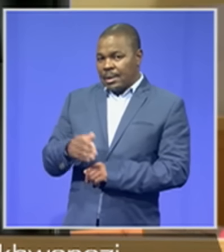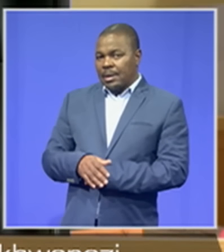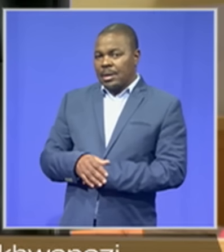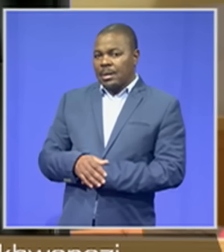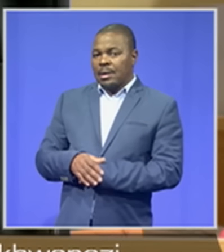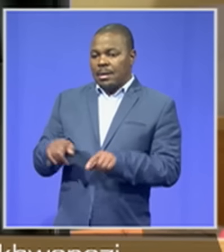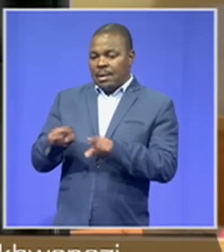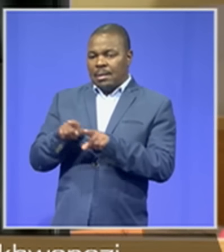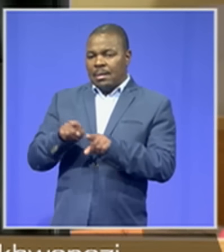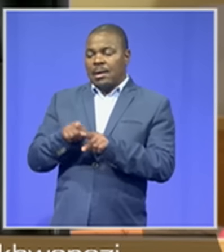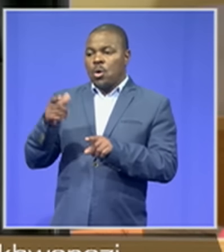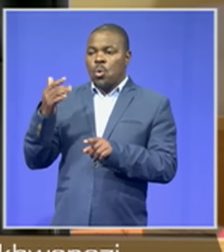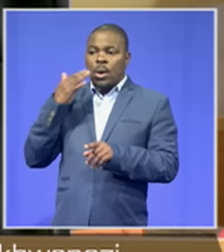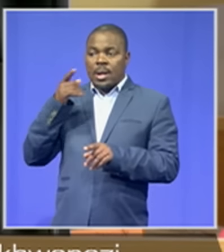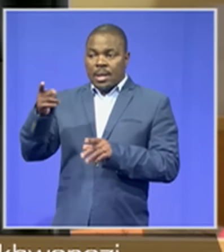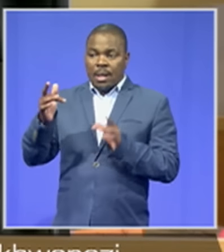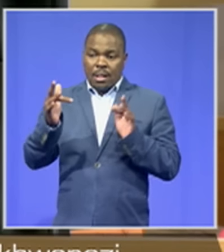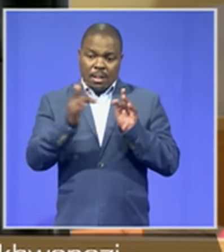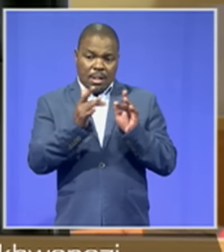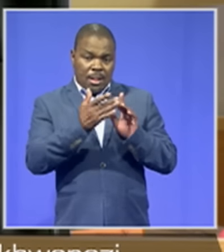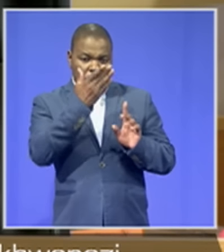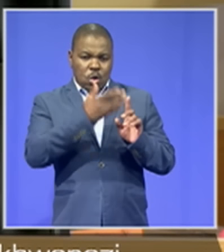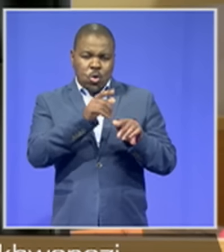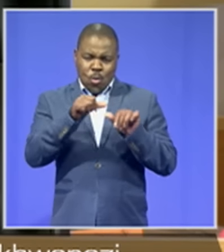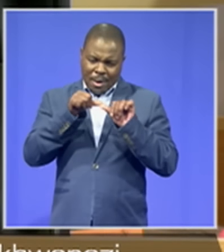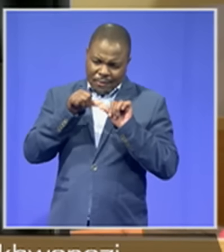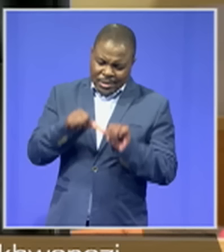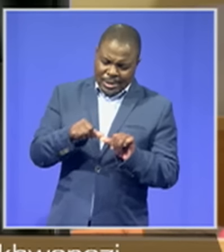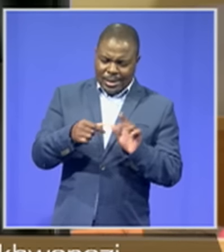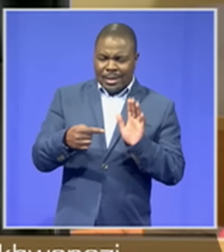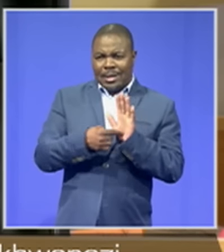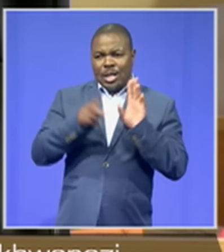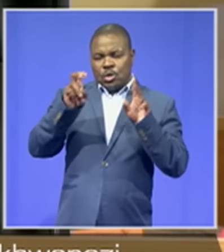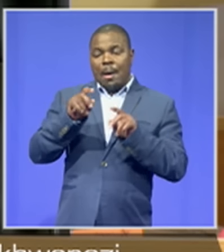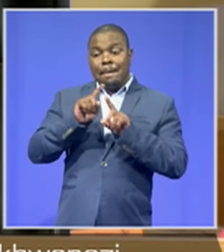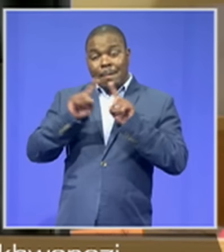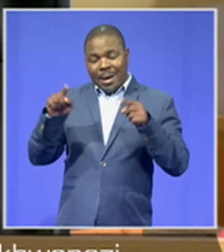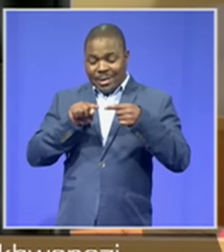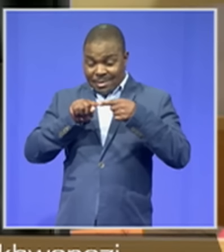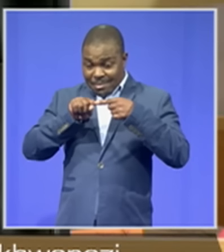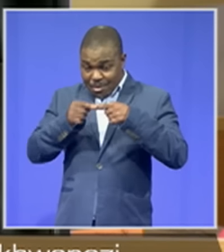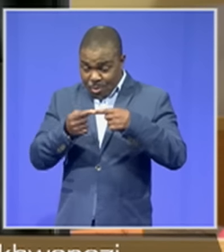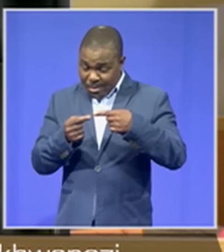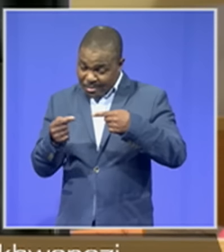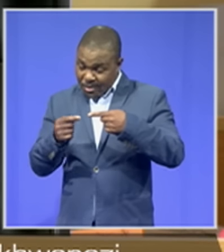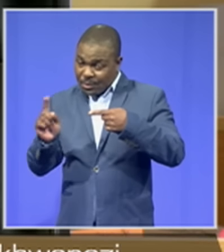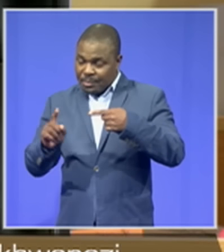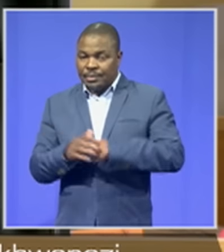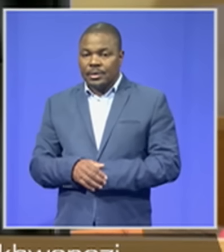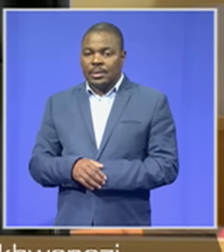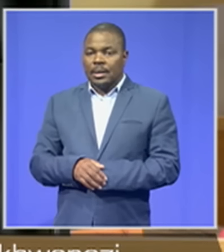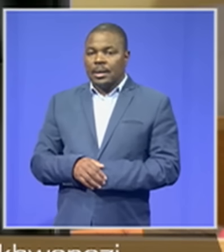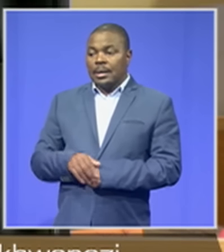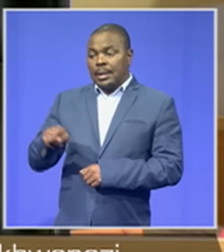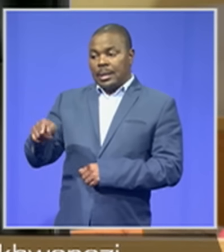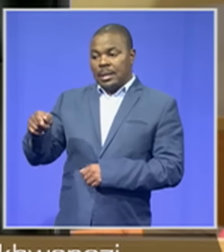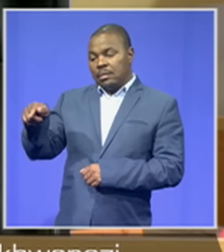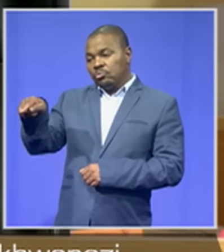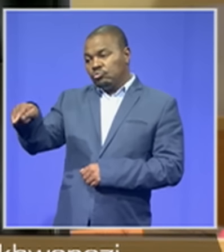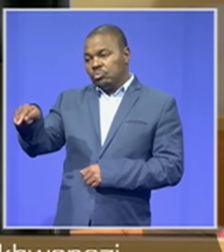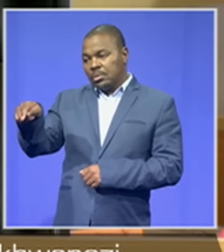Sigurd started engaging you. You emphasize that. But point is, the Colonel comes to you